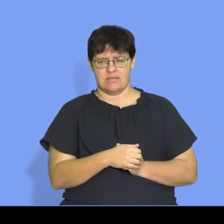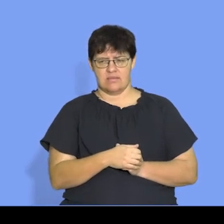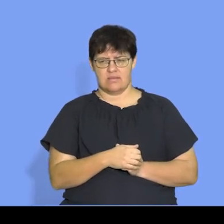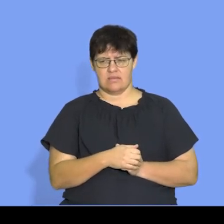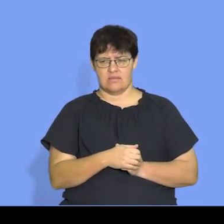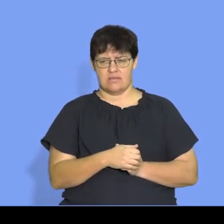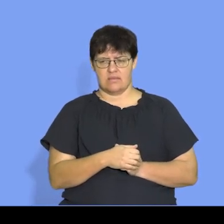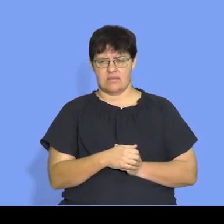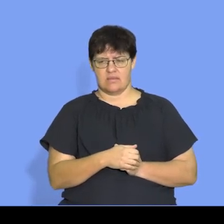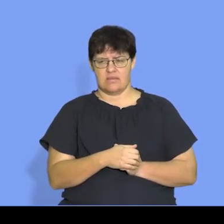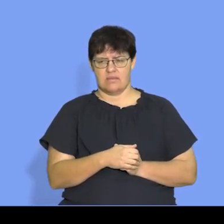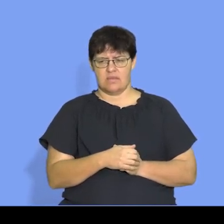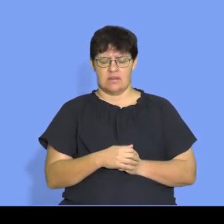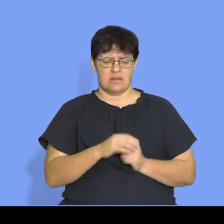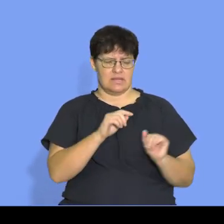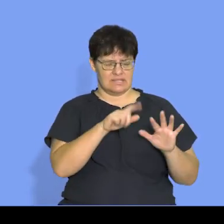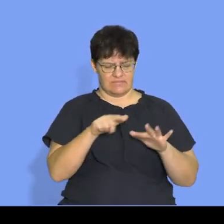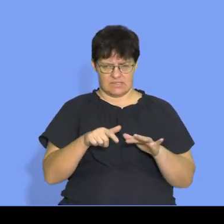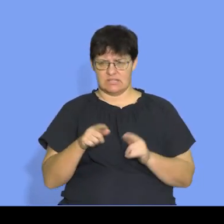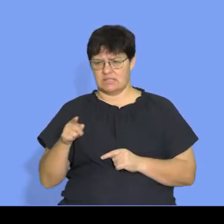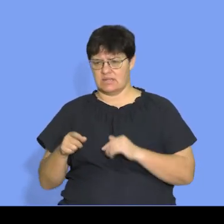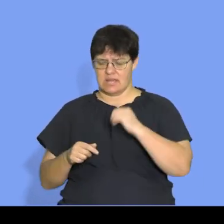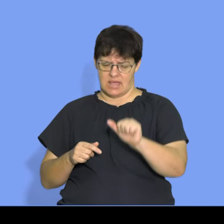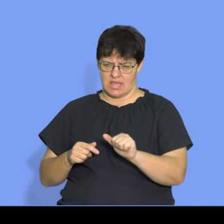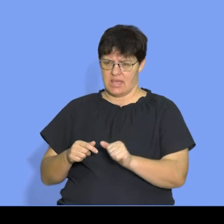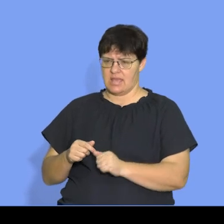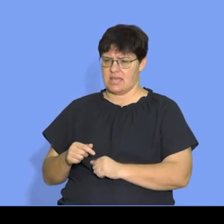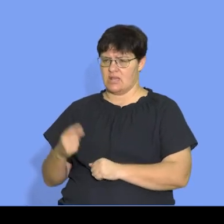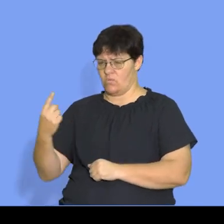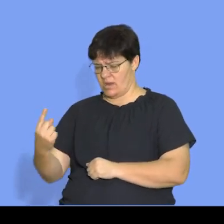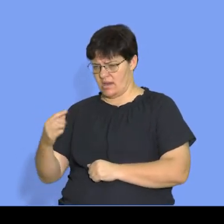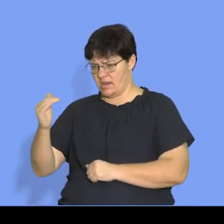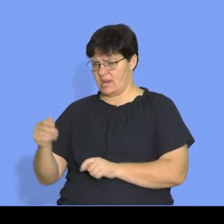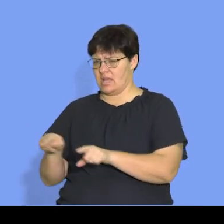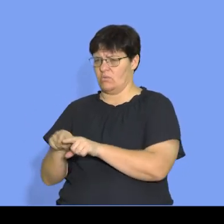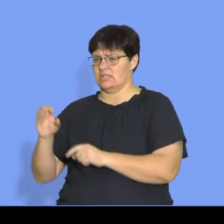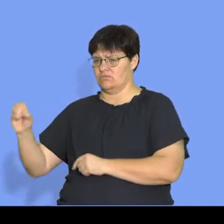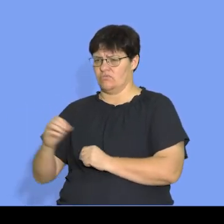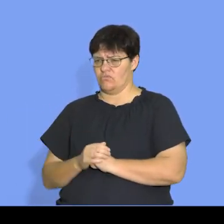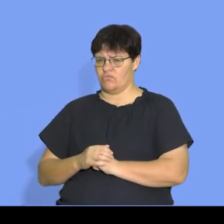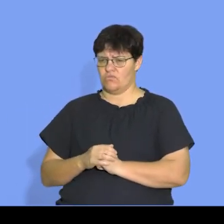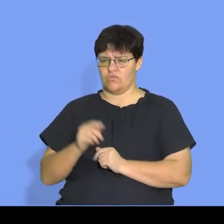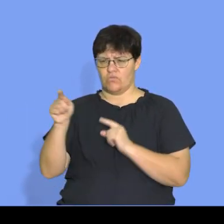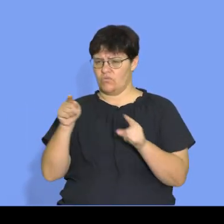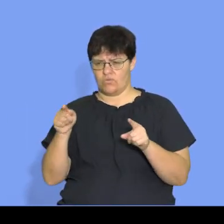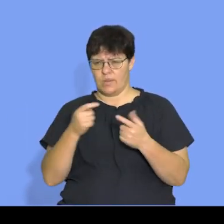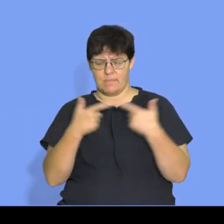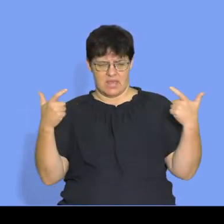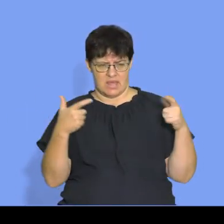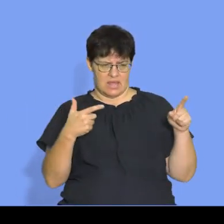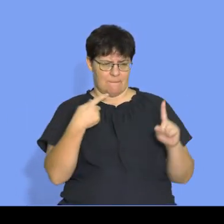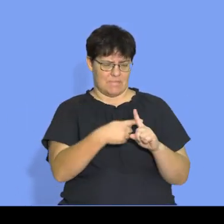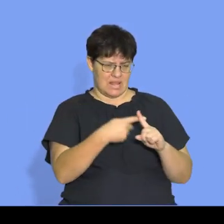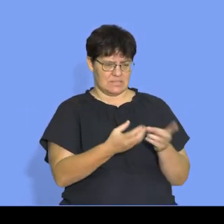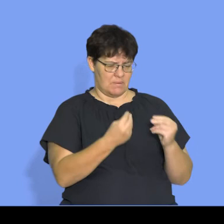to have 17 as well, and then I will have a and 1 there equal to 0. The bigger factor must get a plus, so it